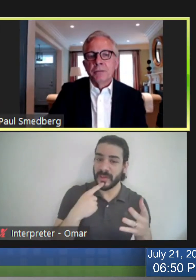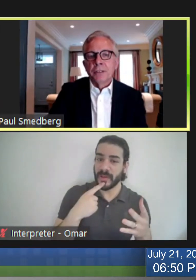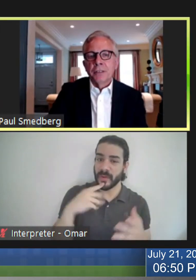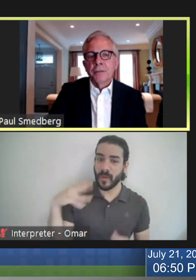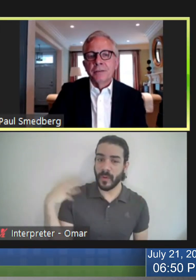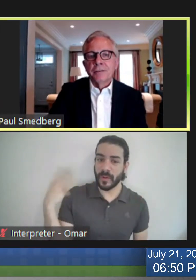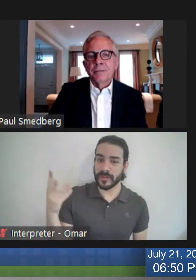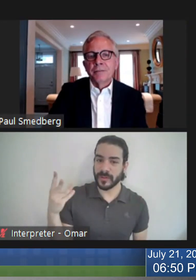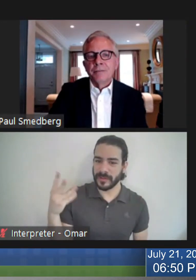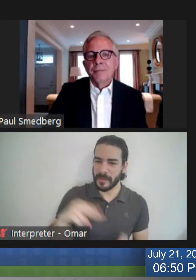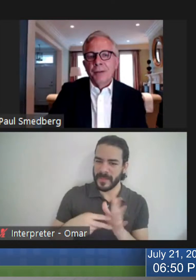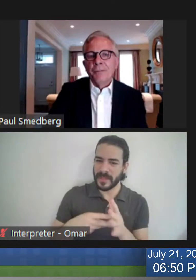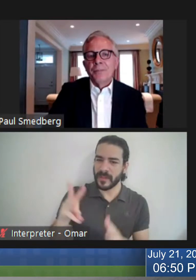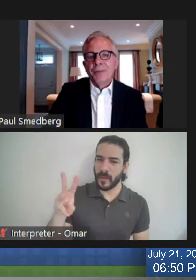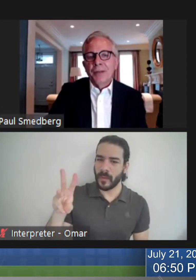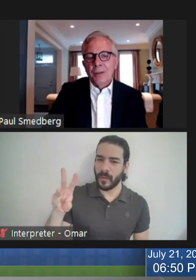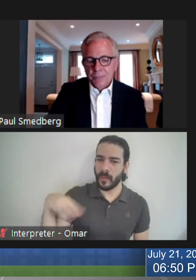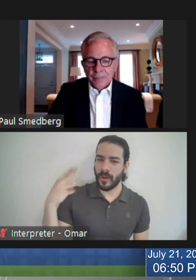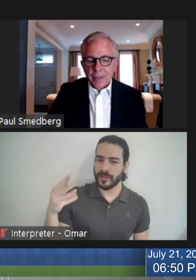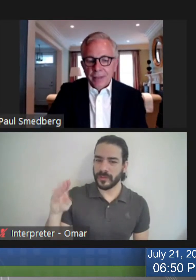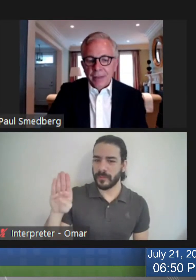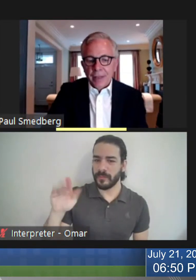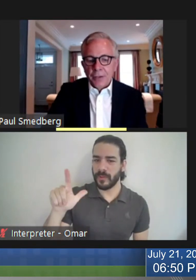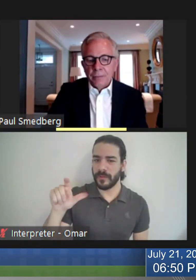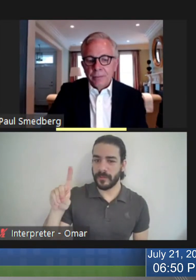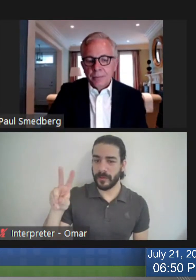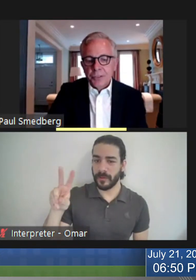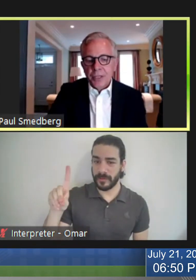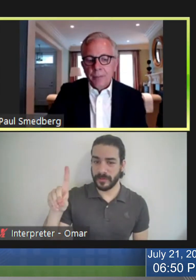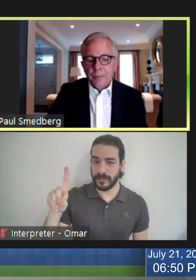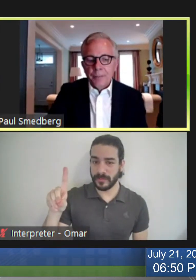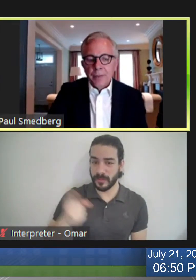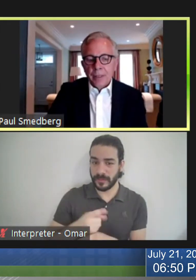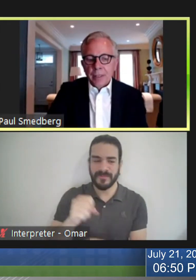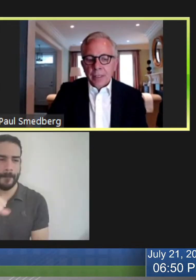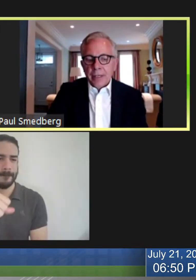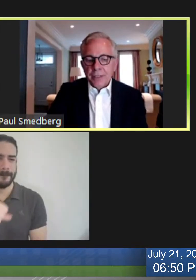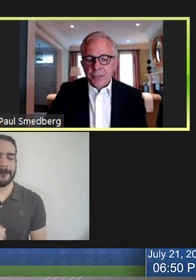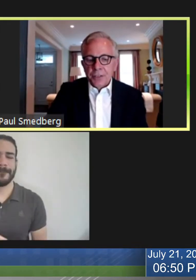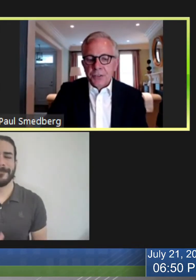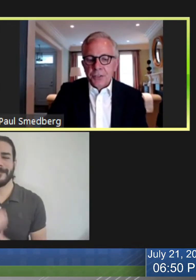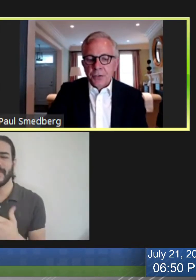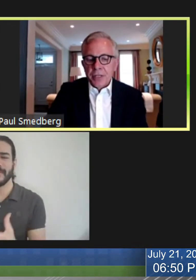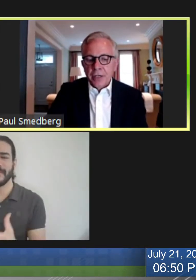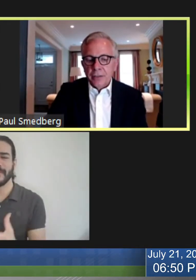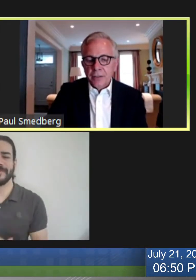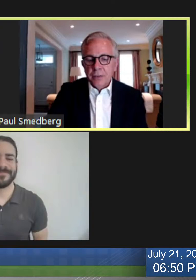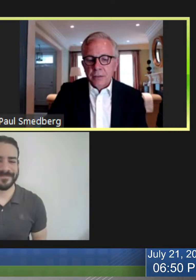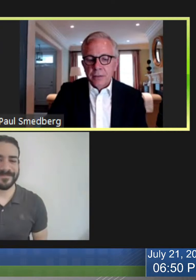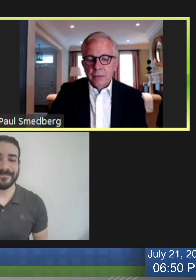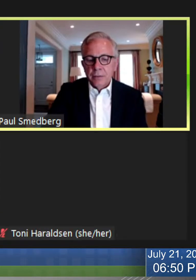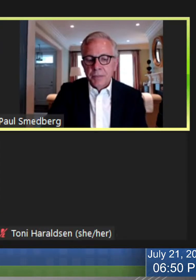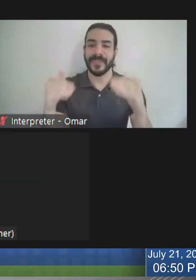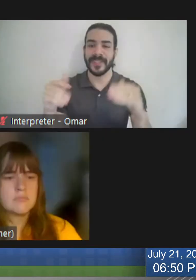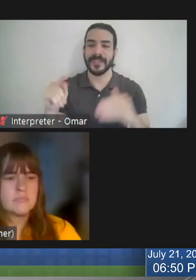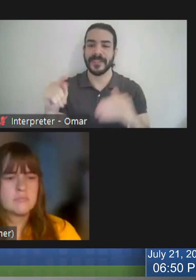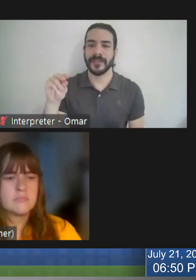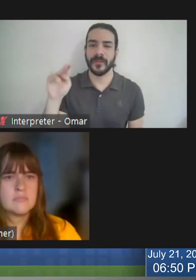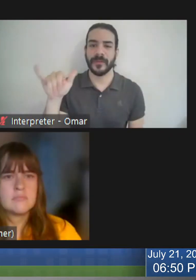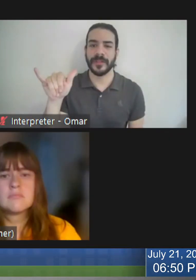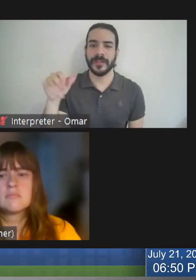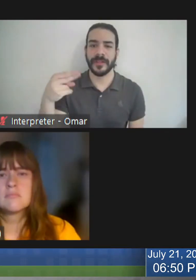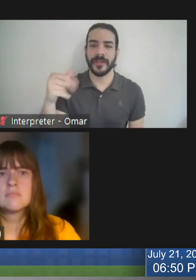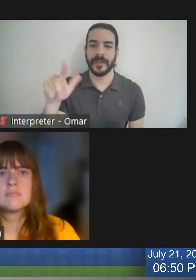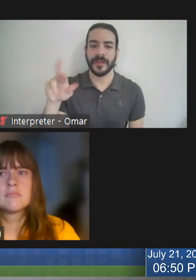Washington Boulevard? Yes. Yep. Okay. Thank you. Appreciate it. Next is Toni Harrelson. Ms. Harrelson,